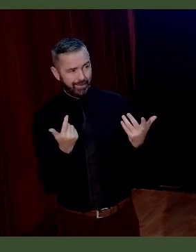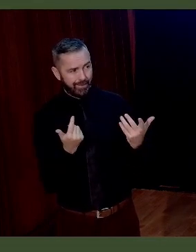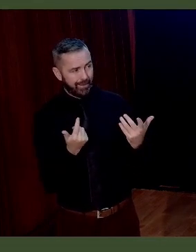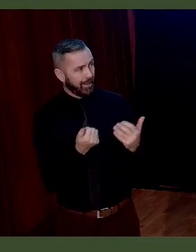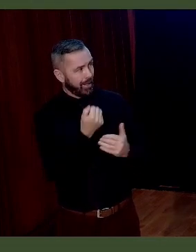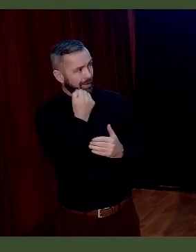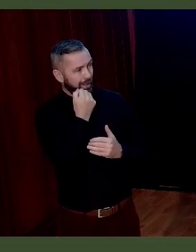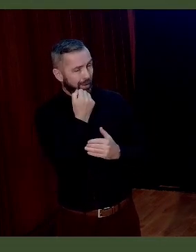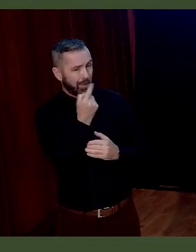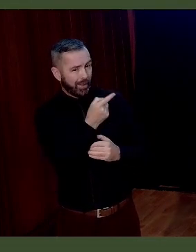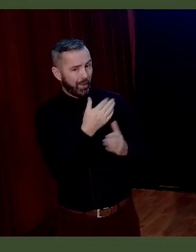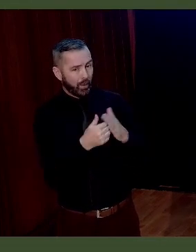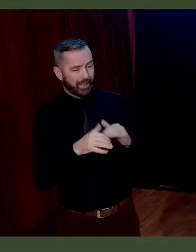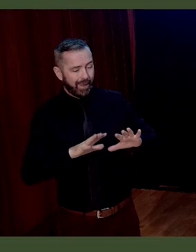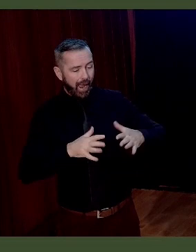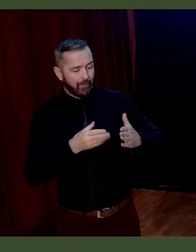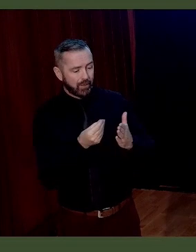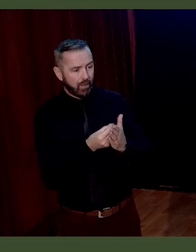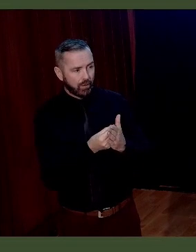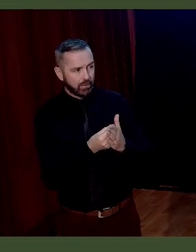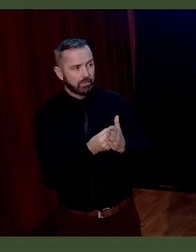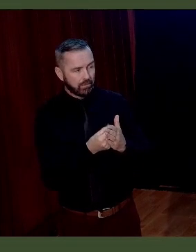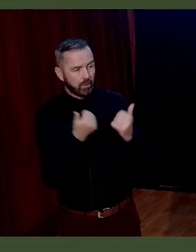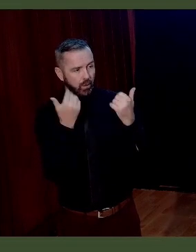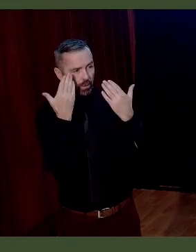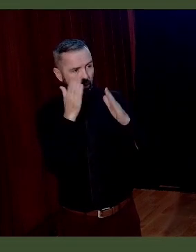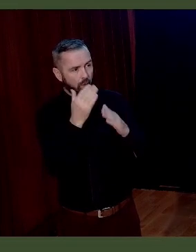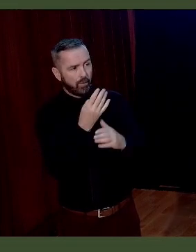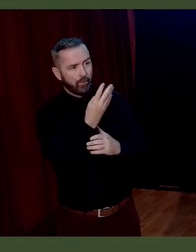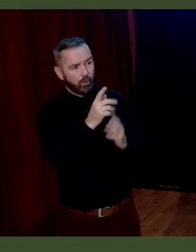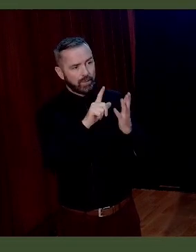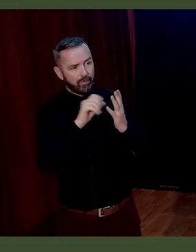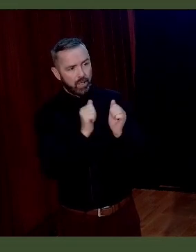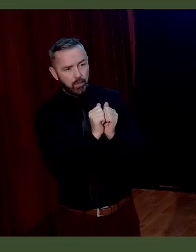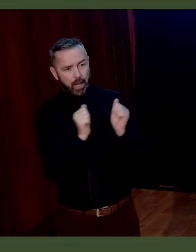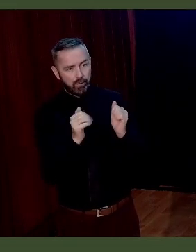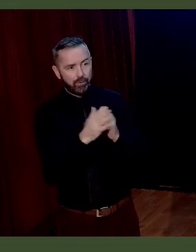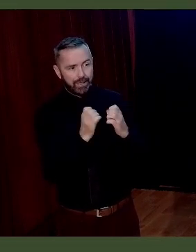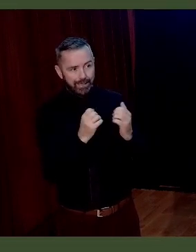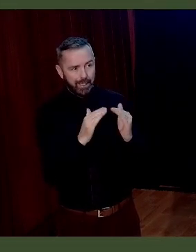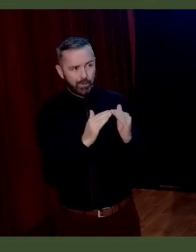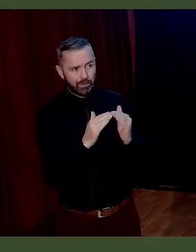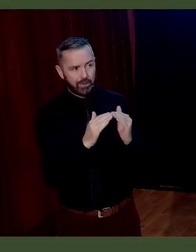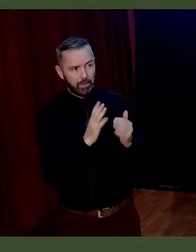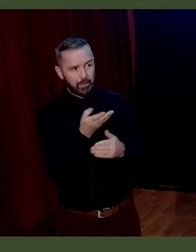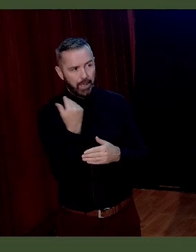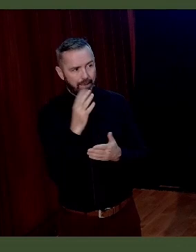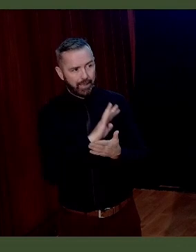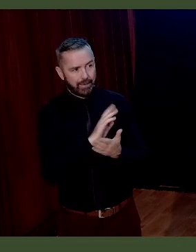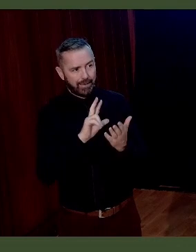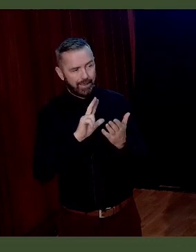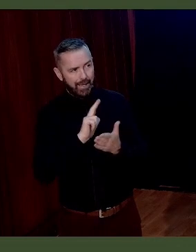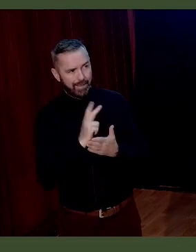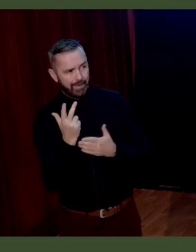key figure here is the average cost. The average cost is indicated at £470 in 1918.